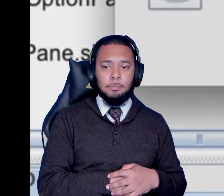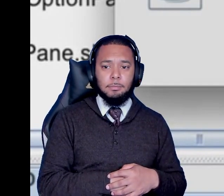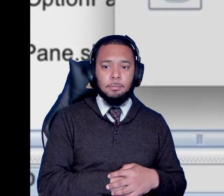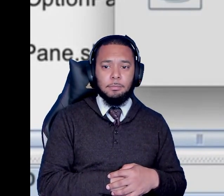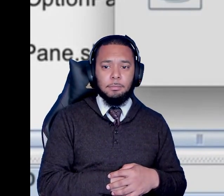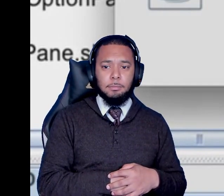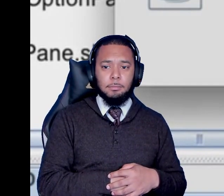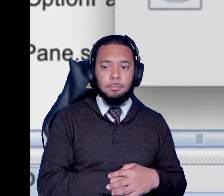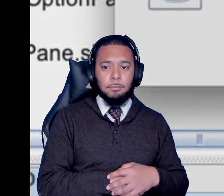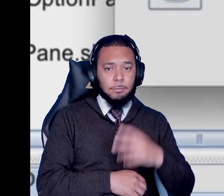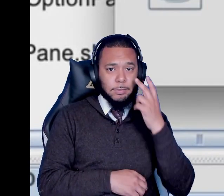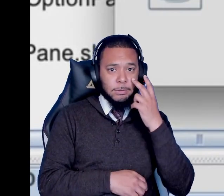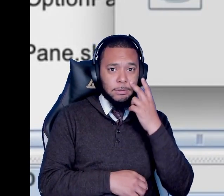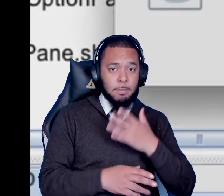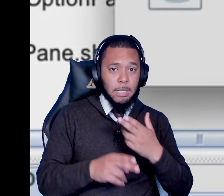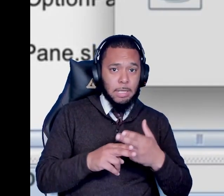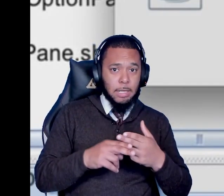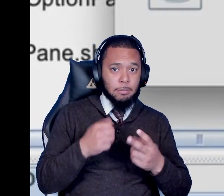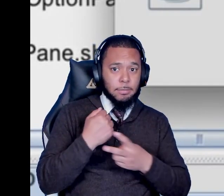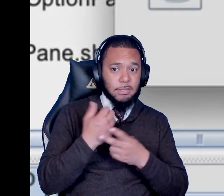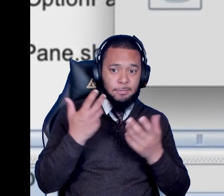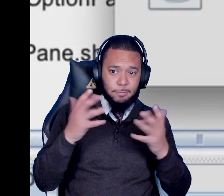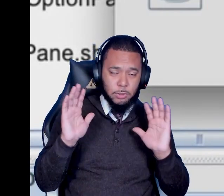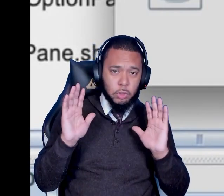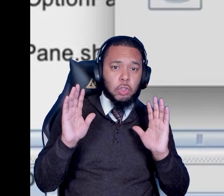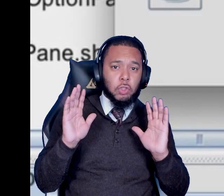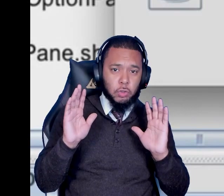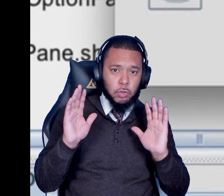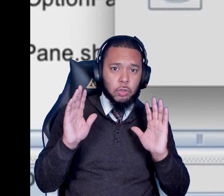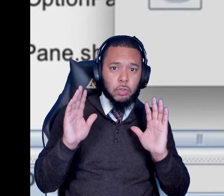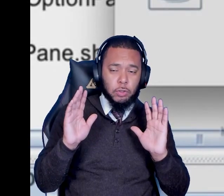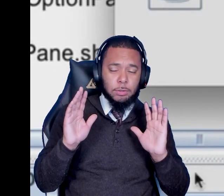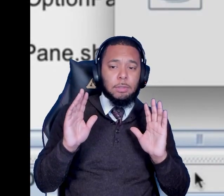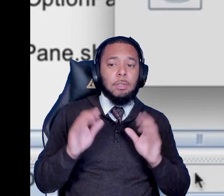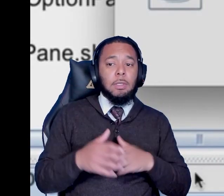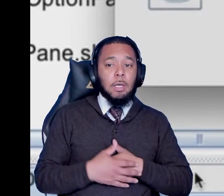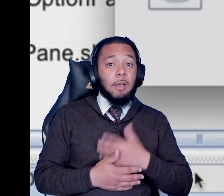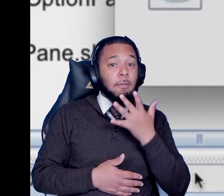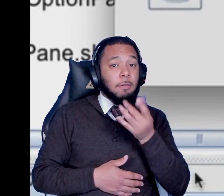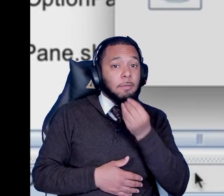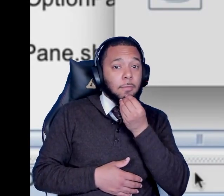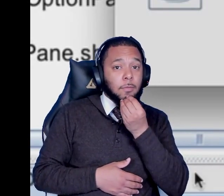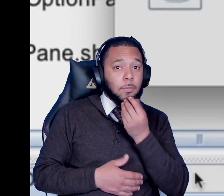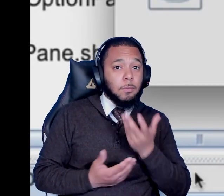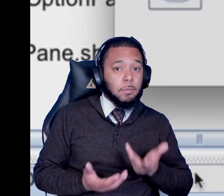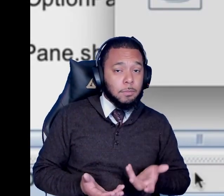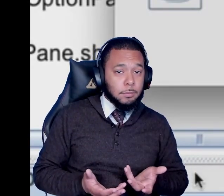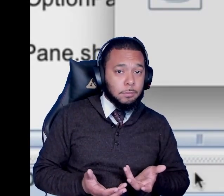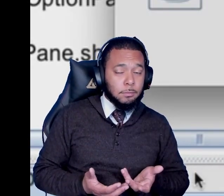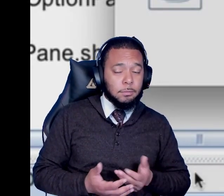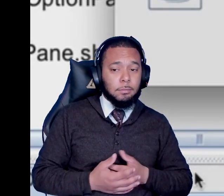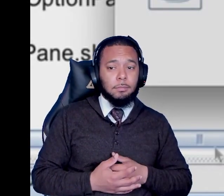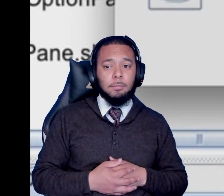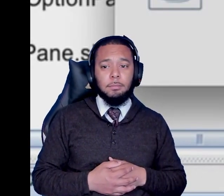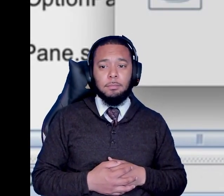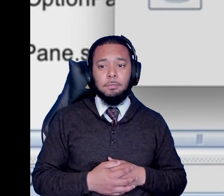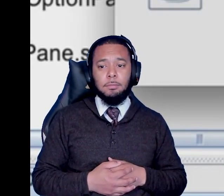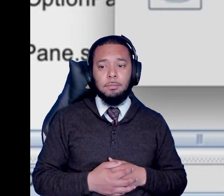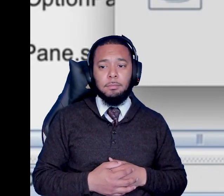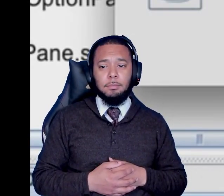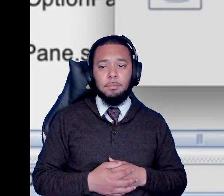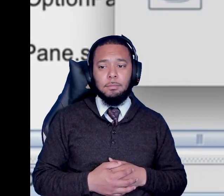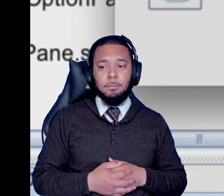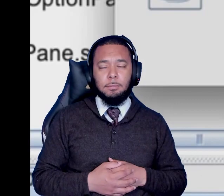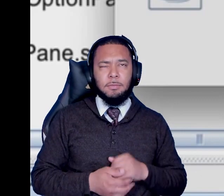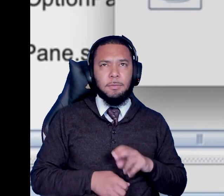has stored my name now into the name variable. Was my favorite food? We'll say